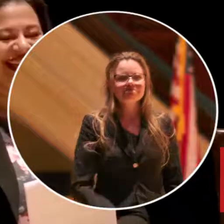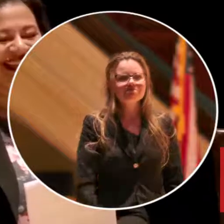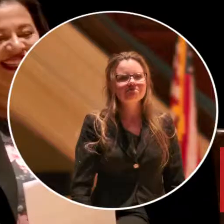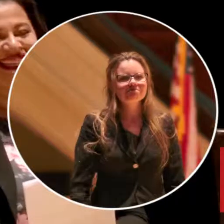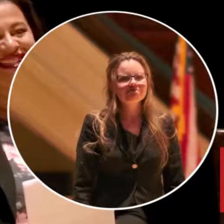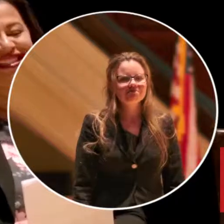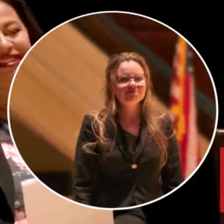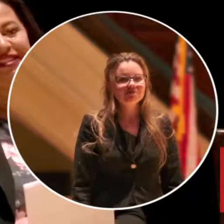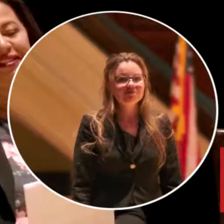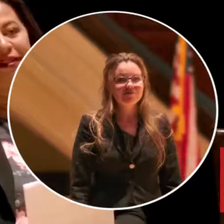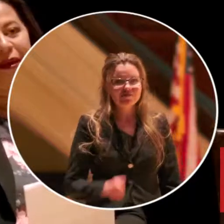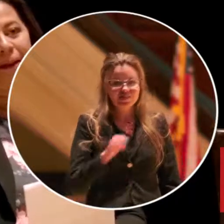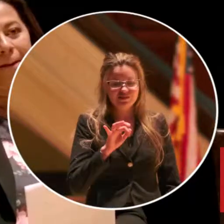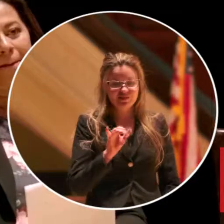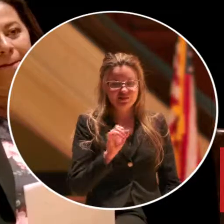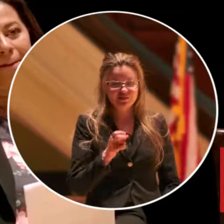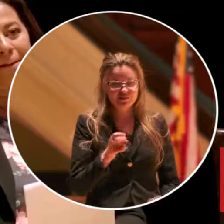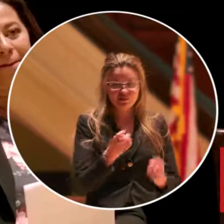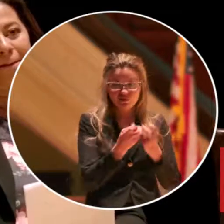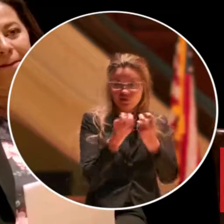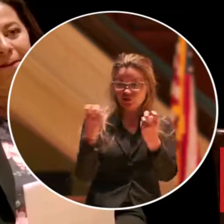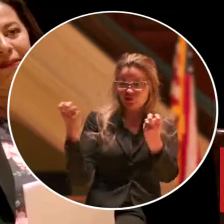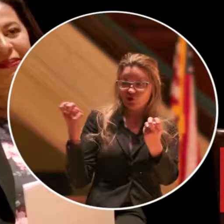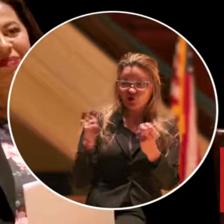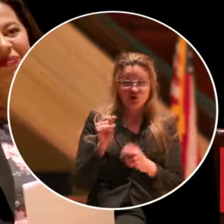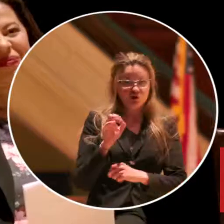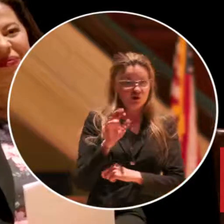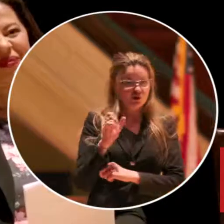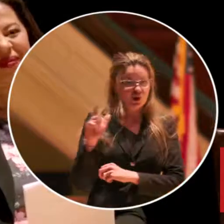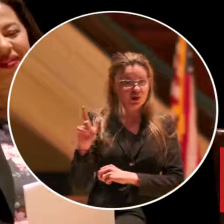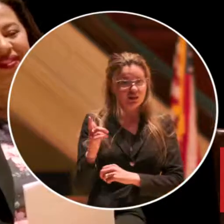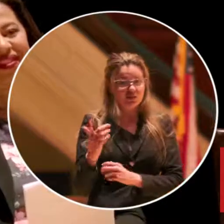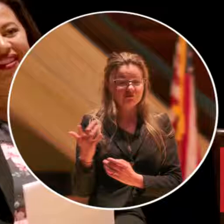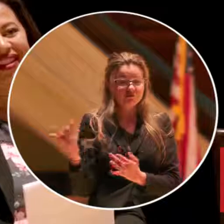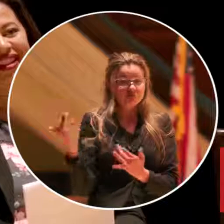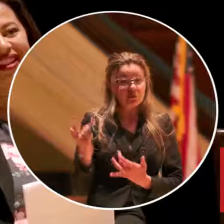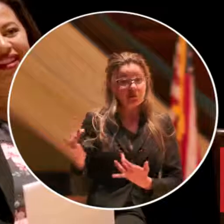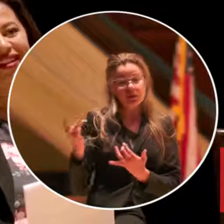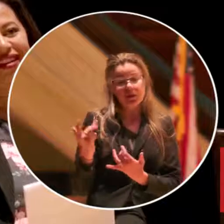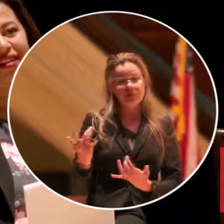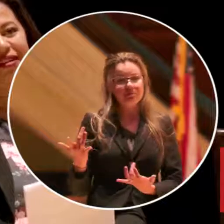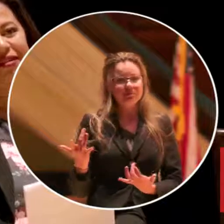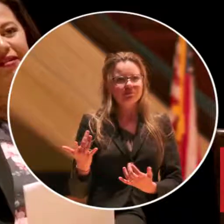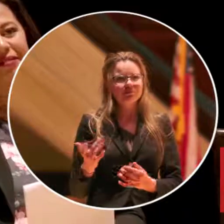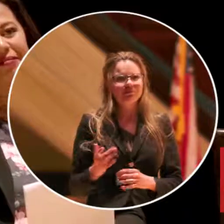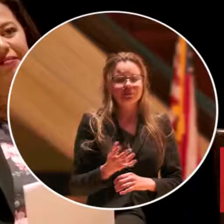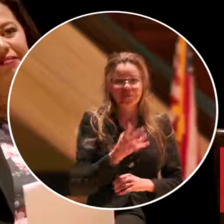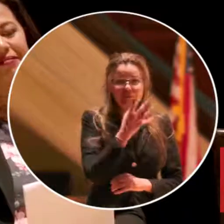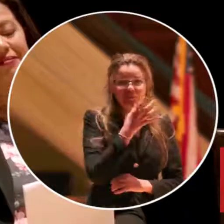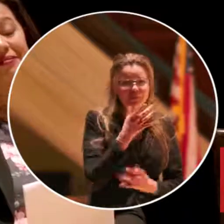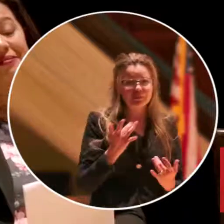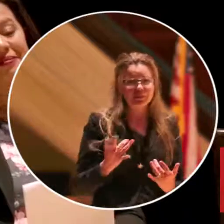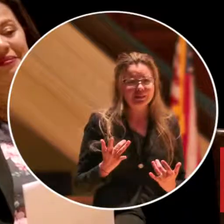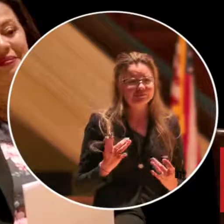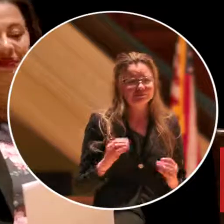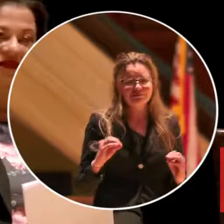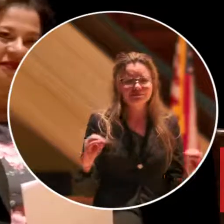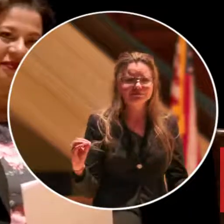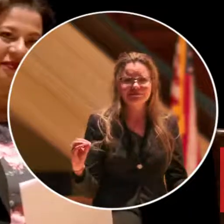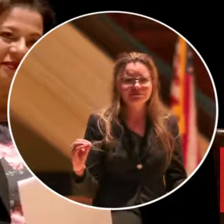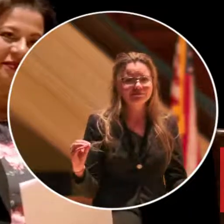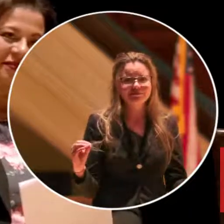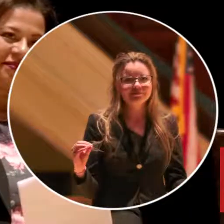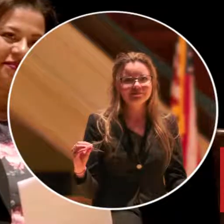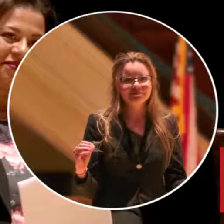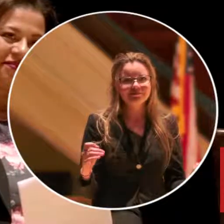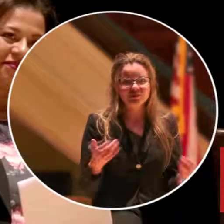Had this been a jury trial, I may have scored some sympathy points. Ultimately, though, my mother was having none of it. And I ended up spending